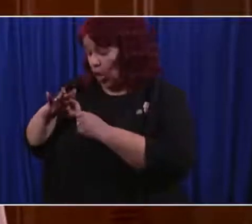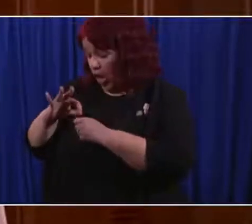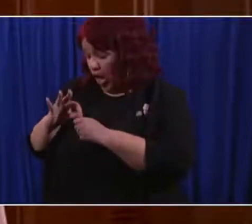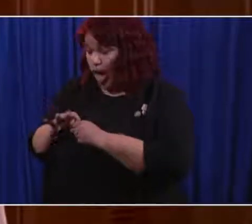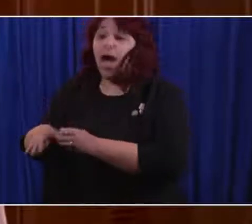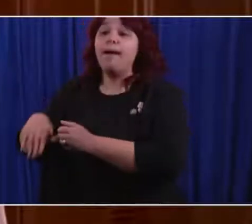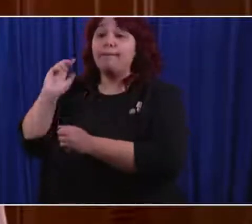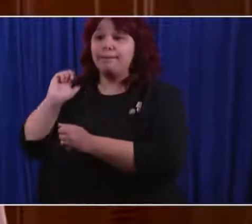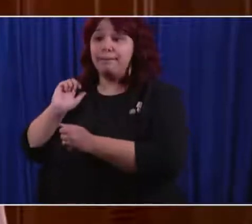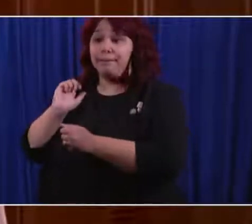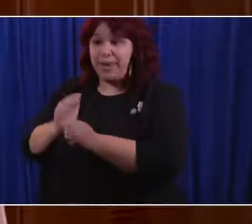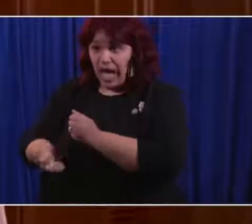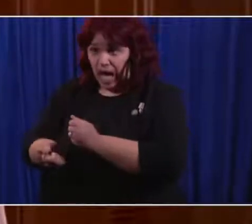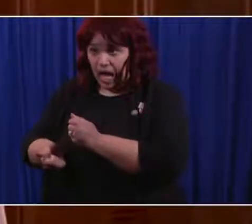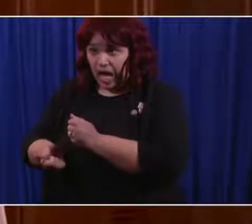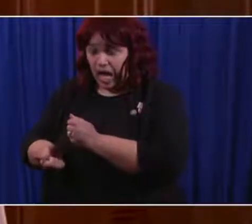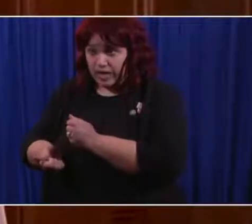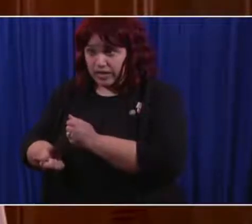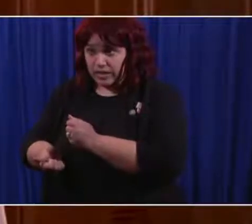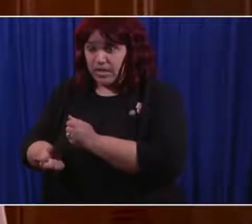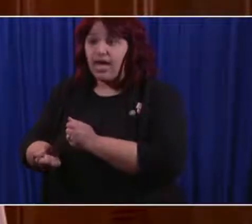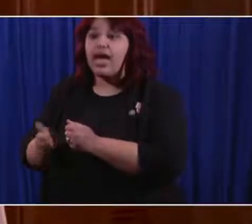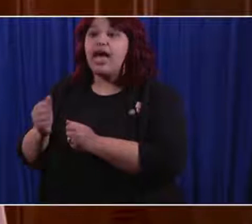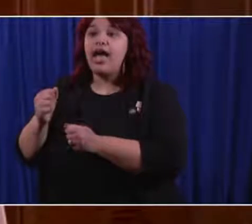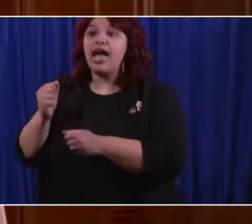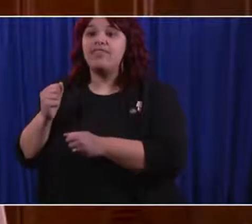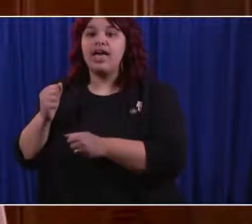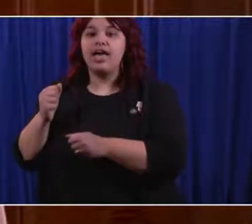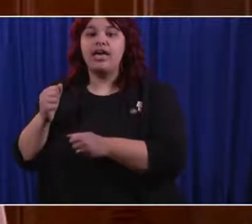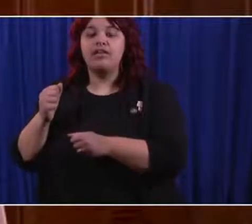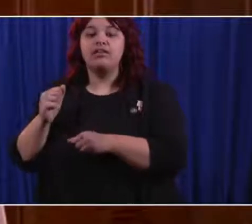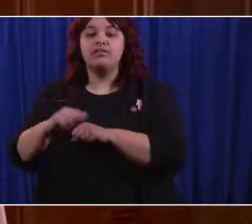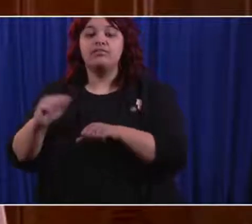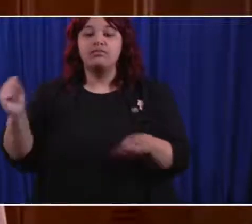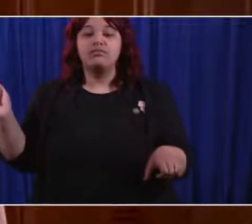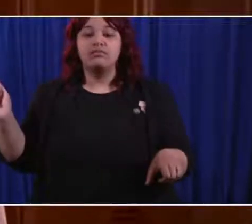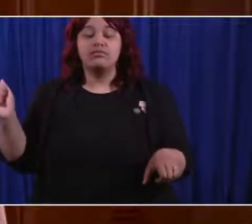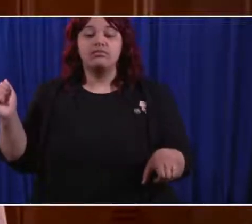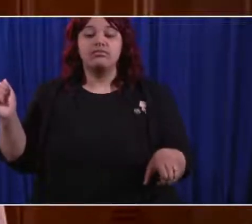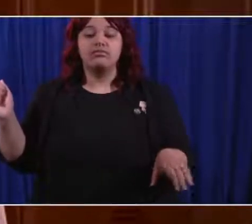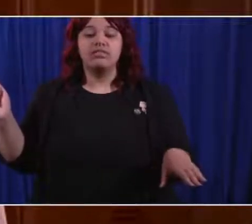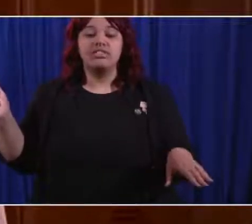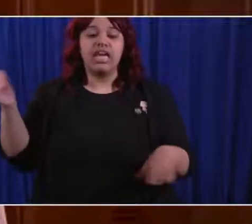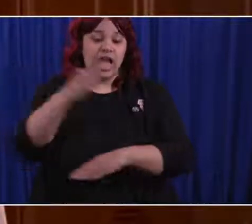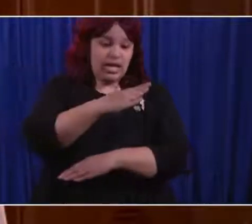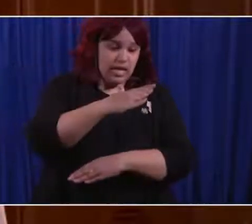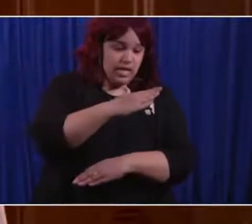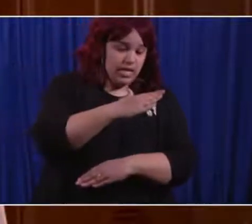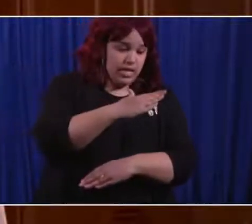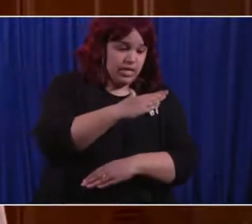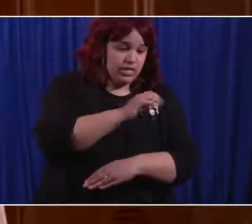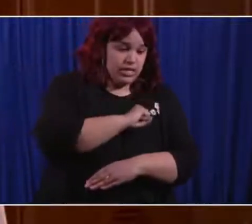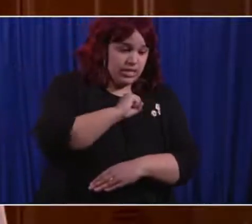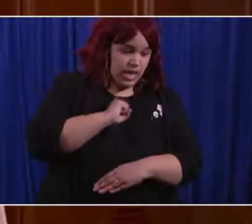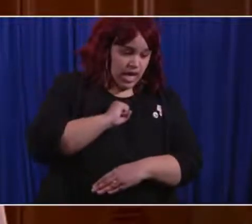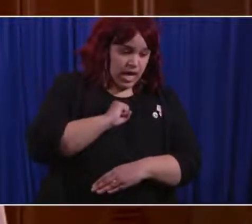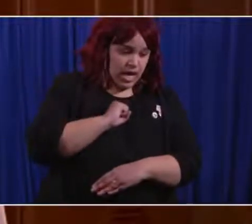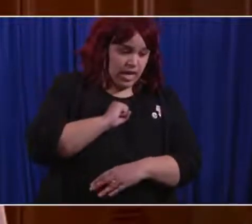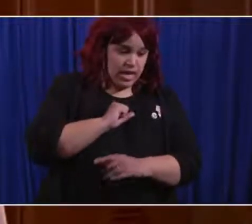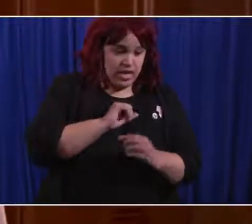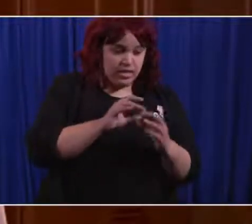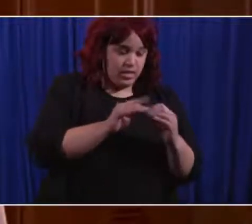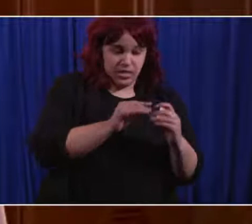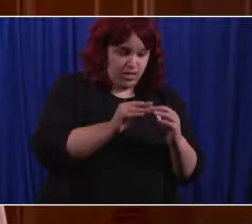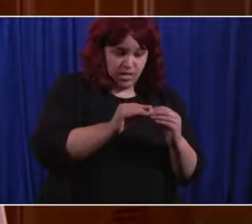sent over to the House, and then the House put new things in it. Then it came right back to the Senate, and a short time later